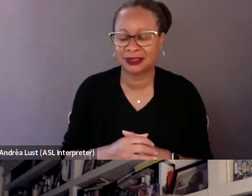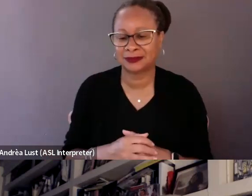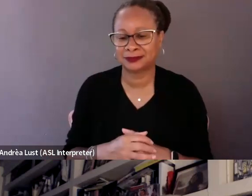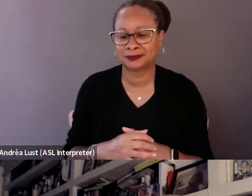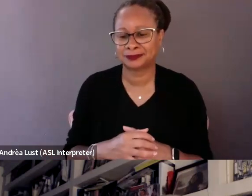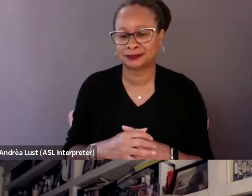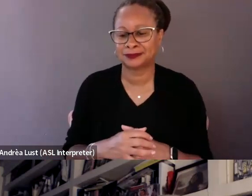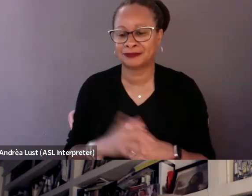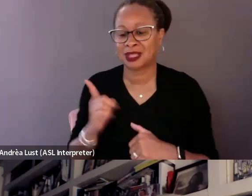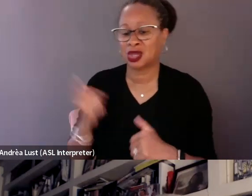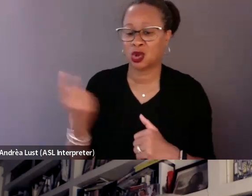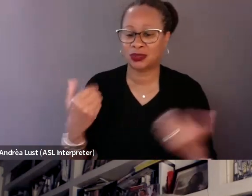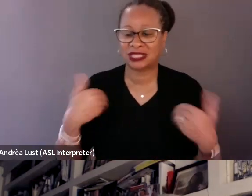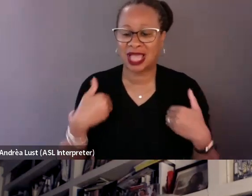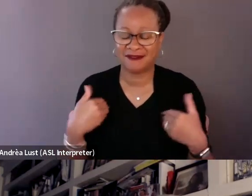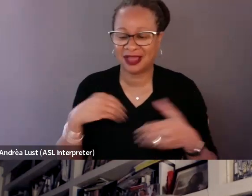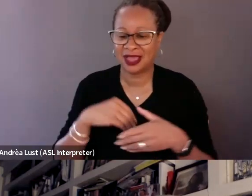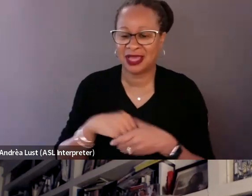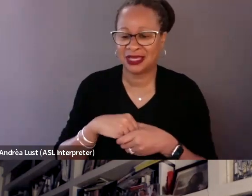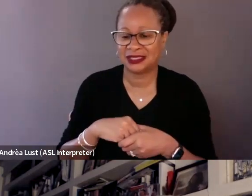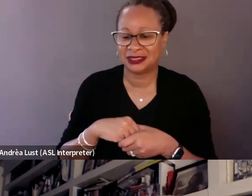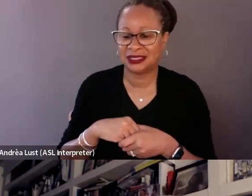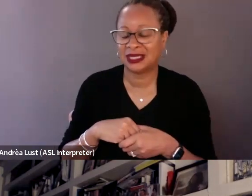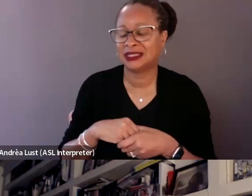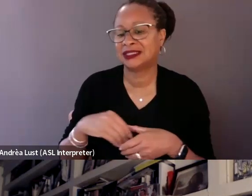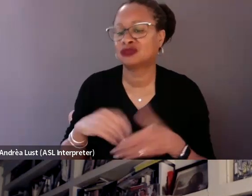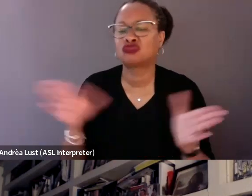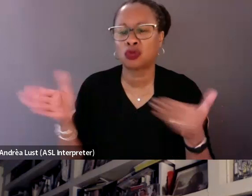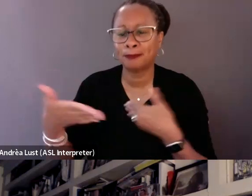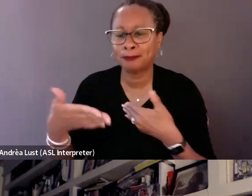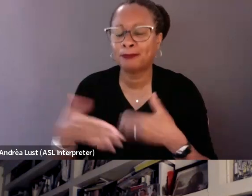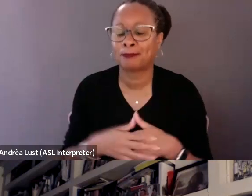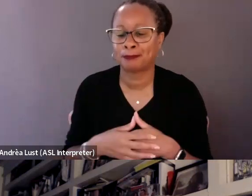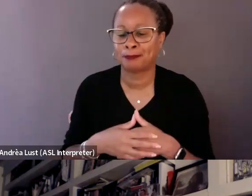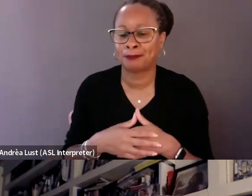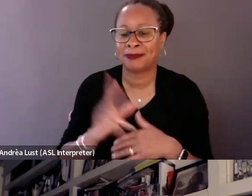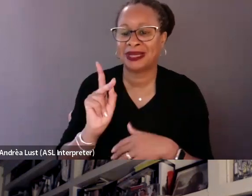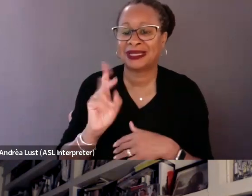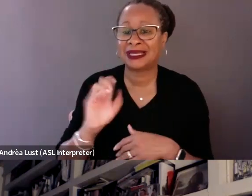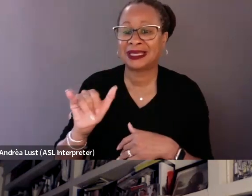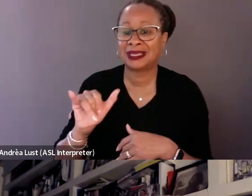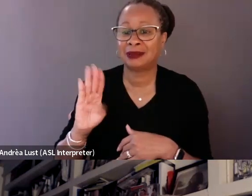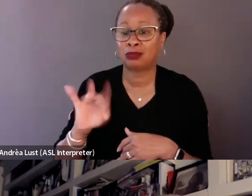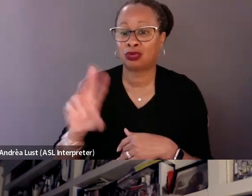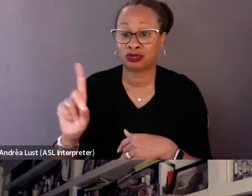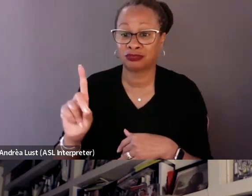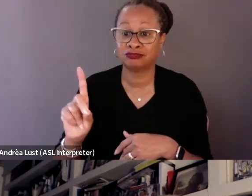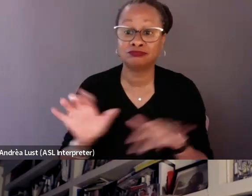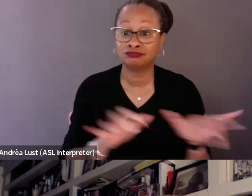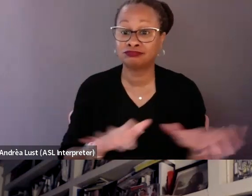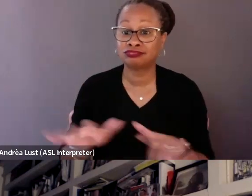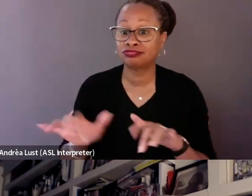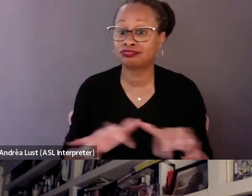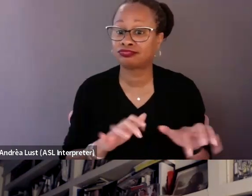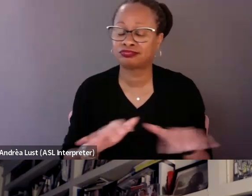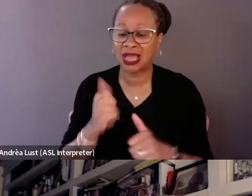He always had in his dressing room a keyboard, no? So every time I